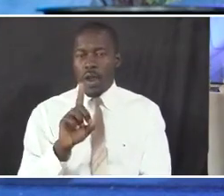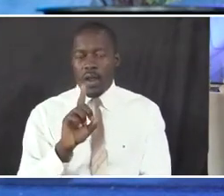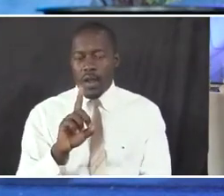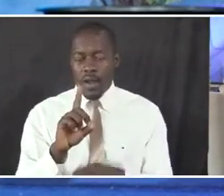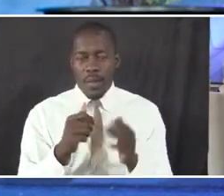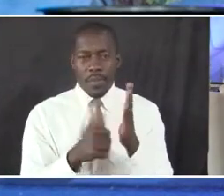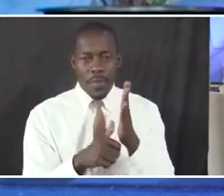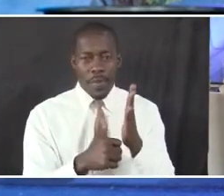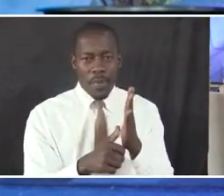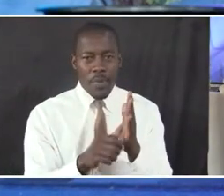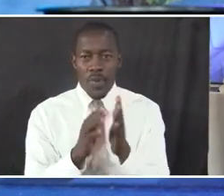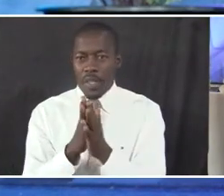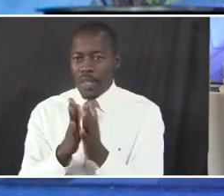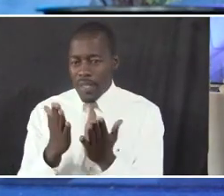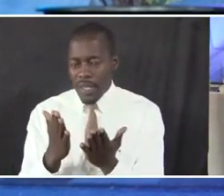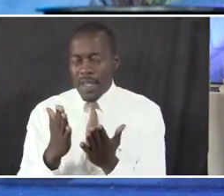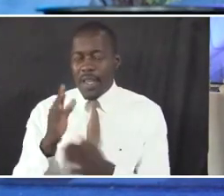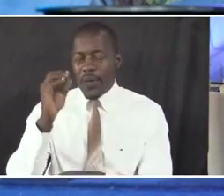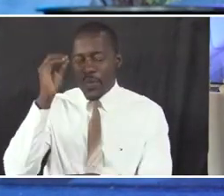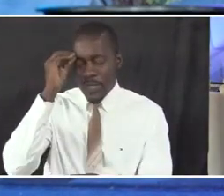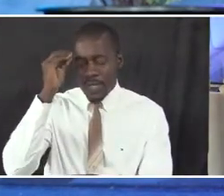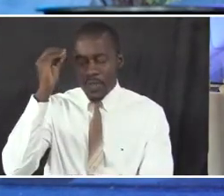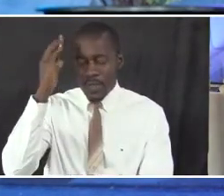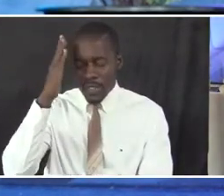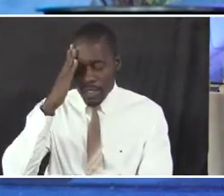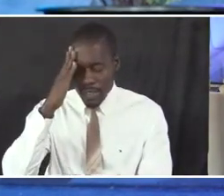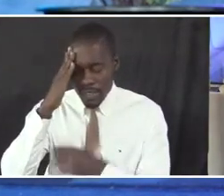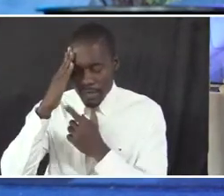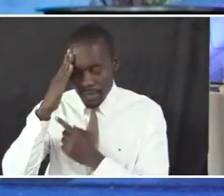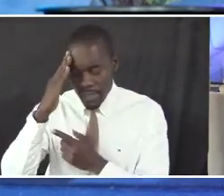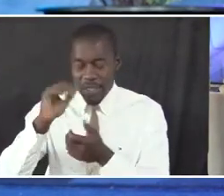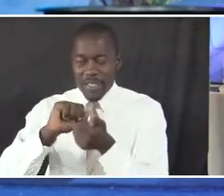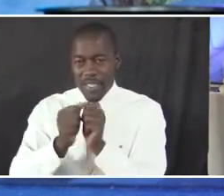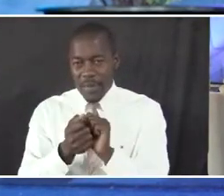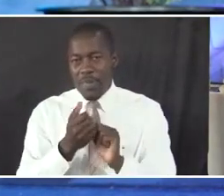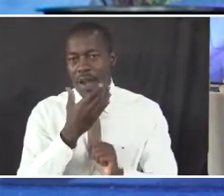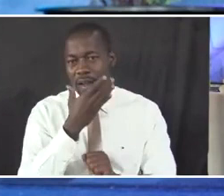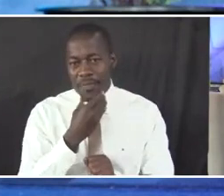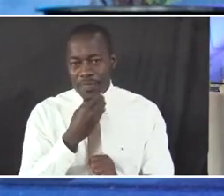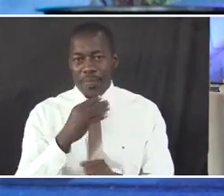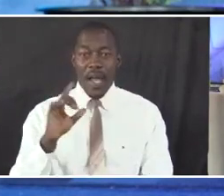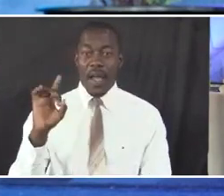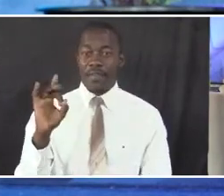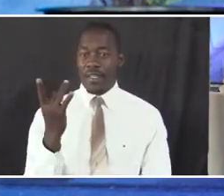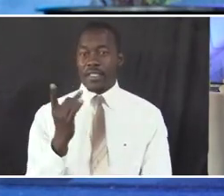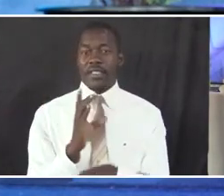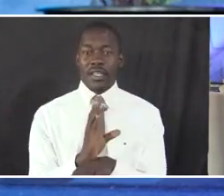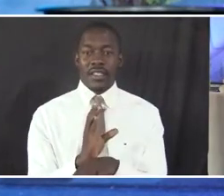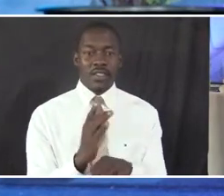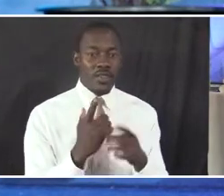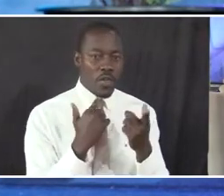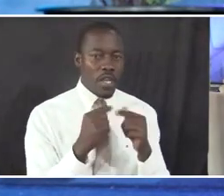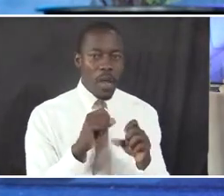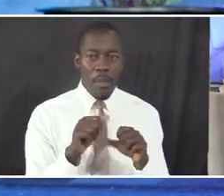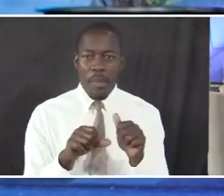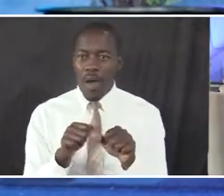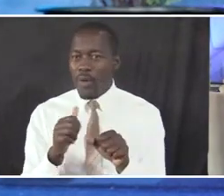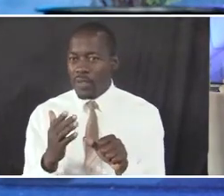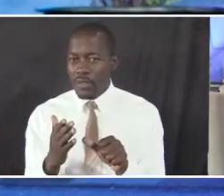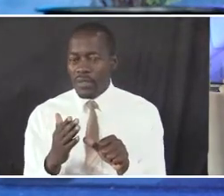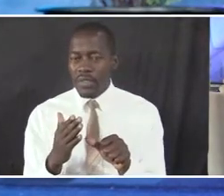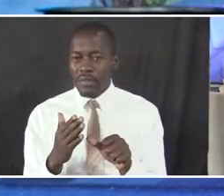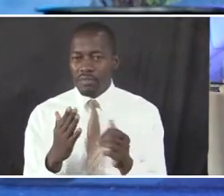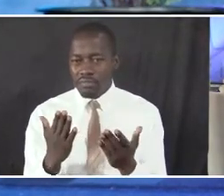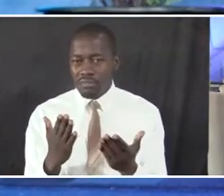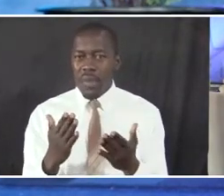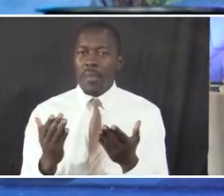education is to restore man. In Adventism, actually, we are talking about restoring the